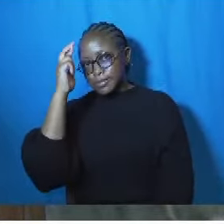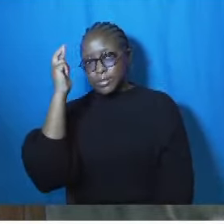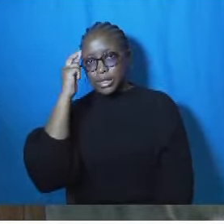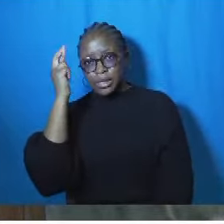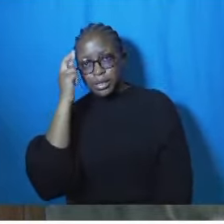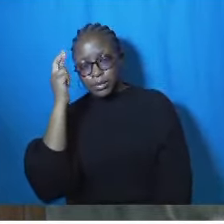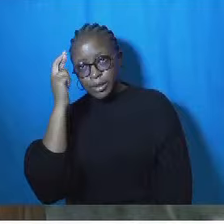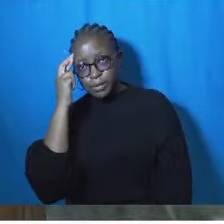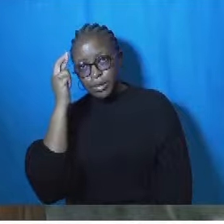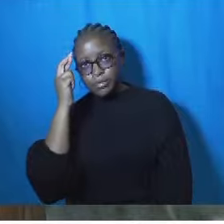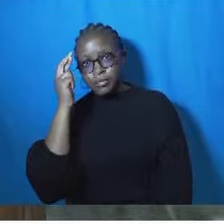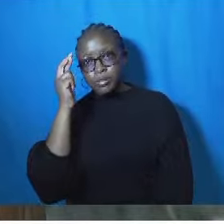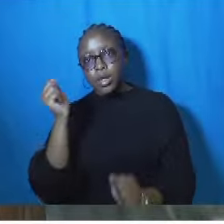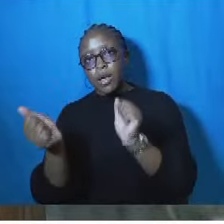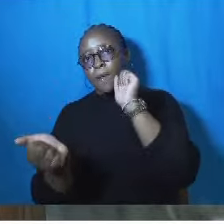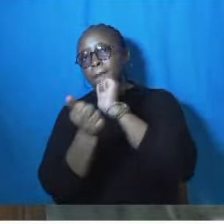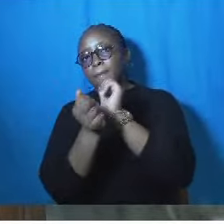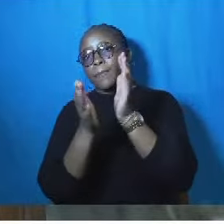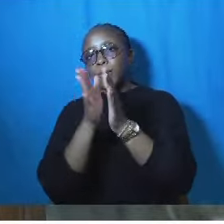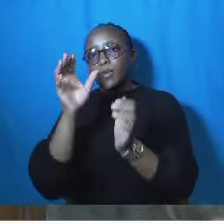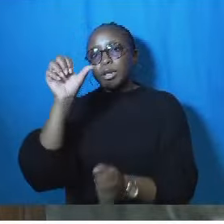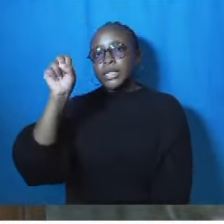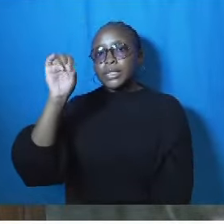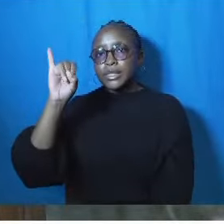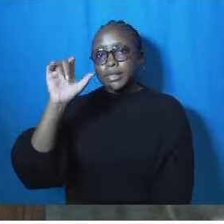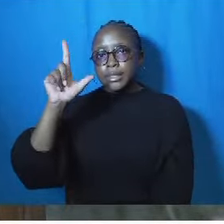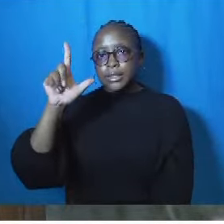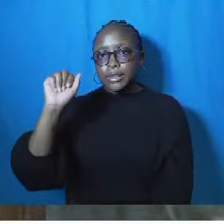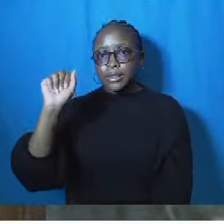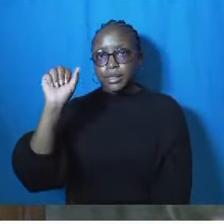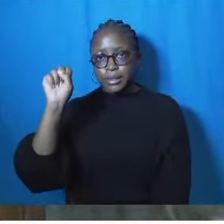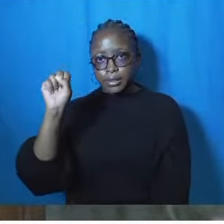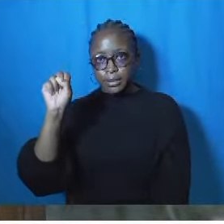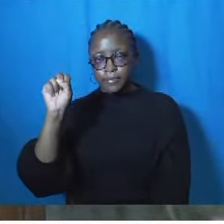Shackled and bound, but their spirit and mind was free.